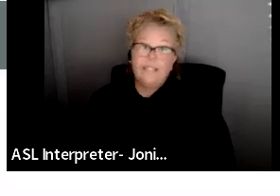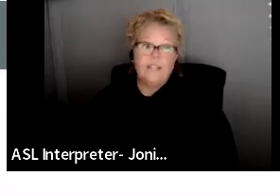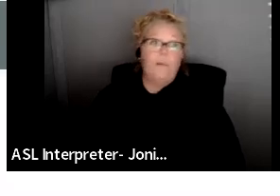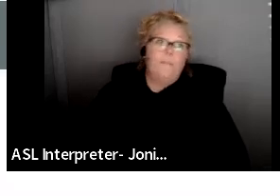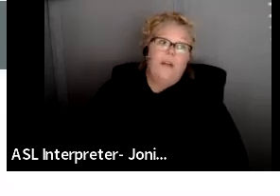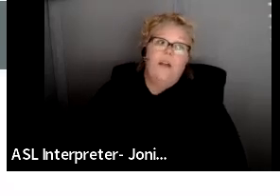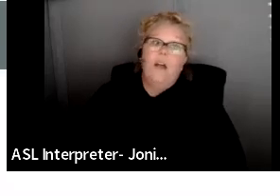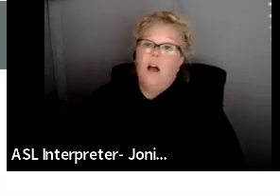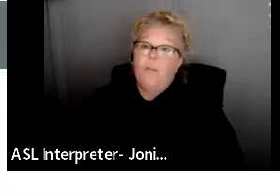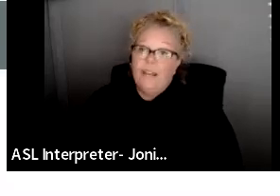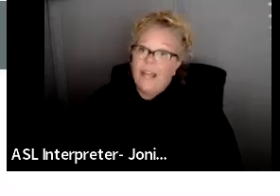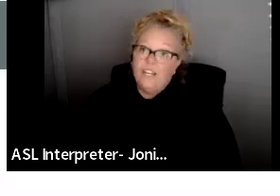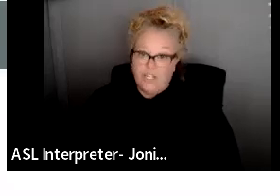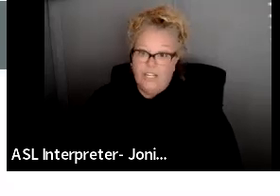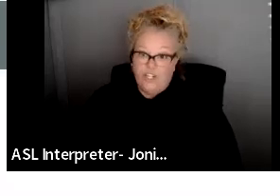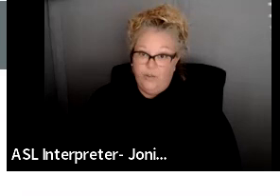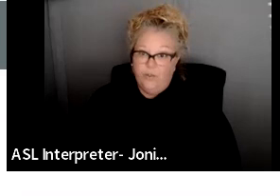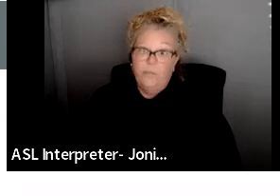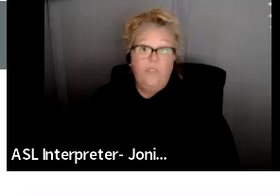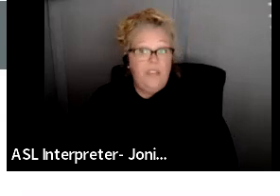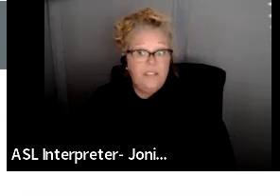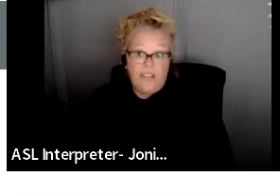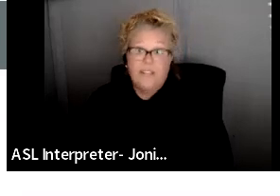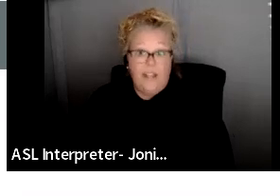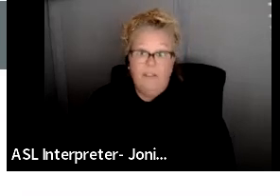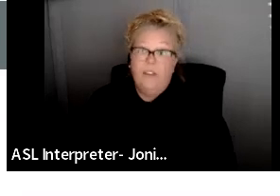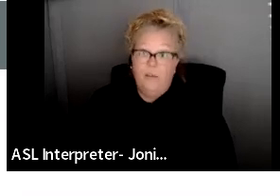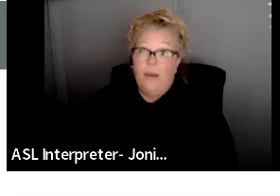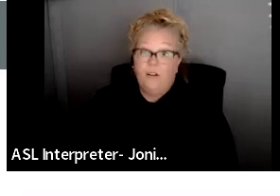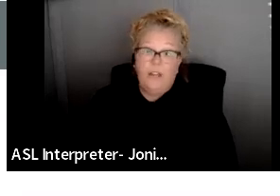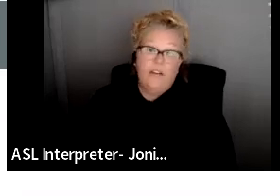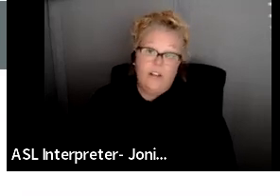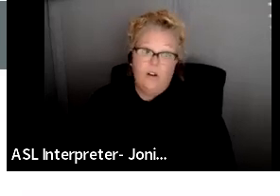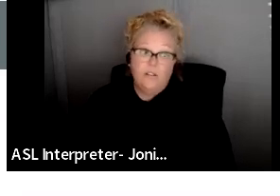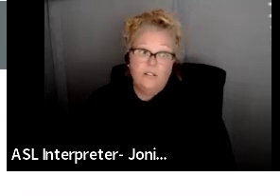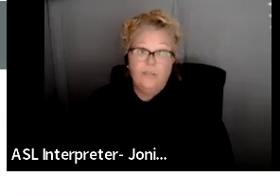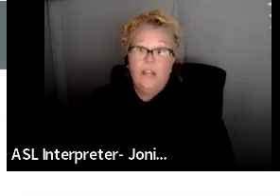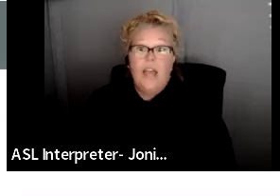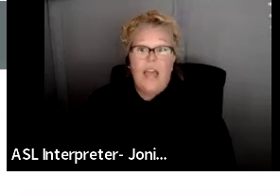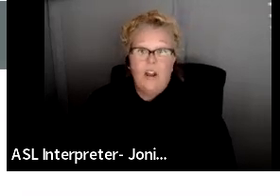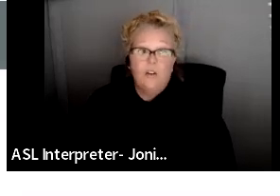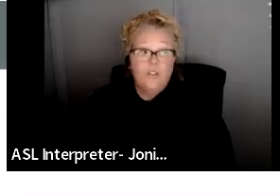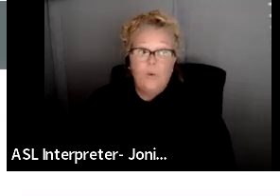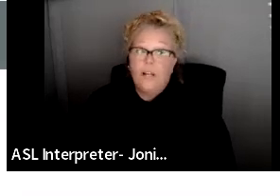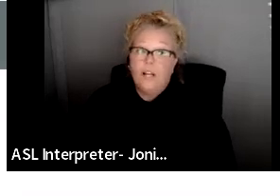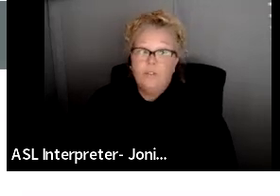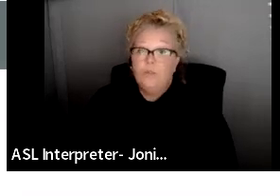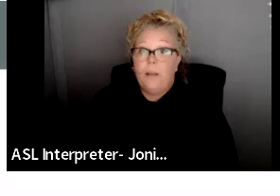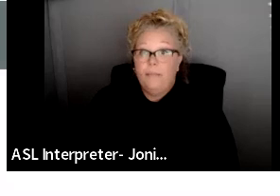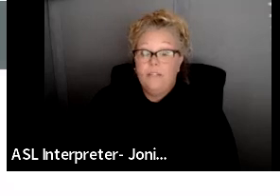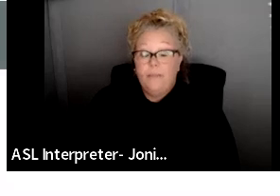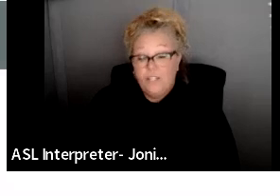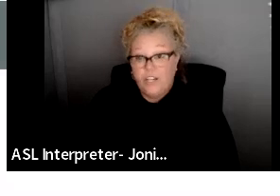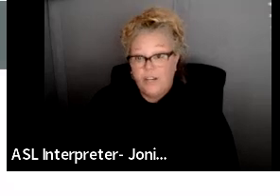comorbidities and some medication issues. These things can have an impact on hearing loss. And also when it comes